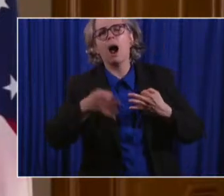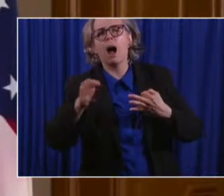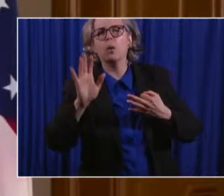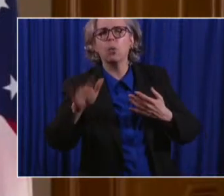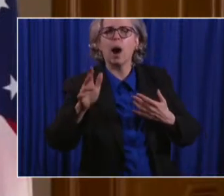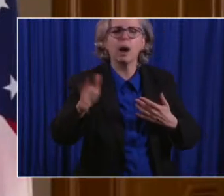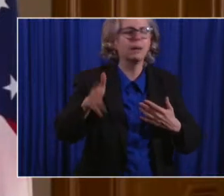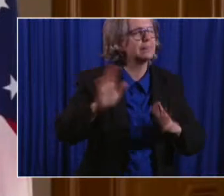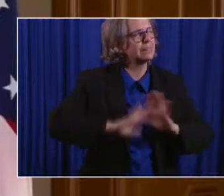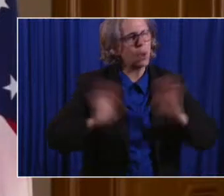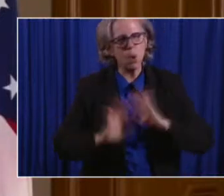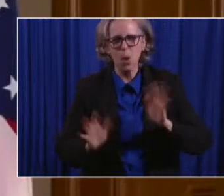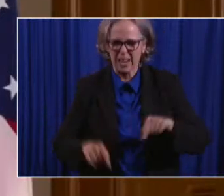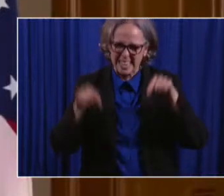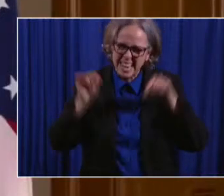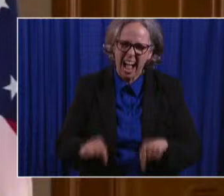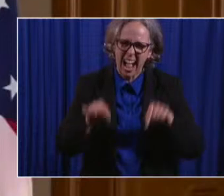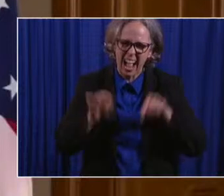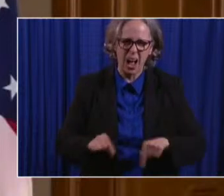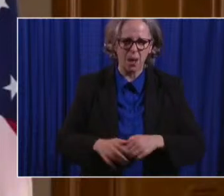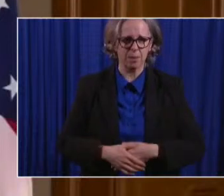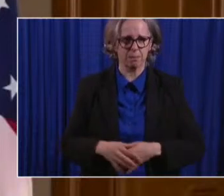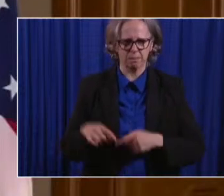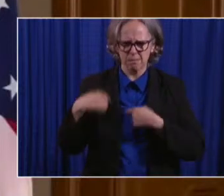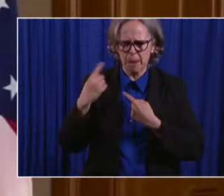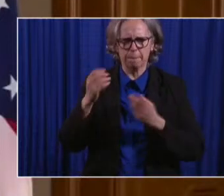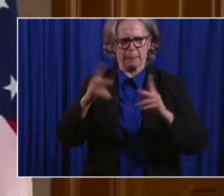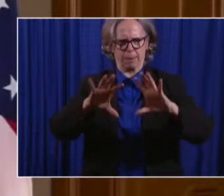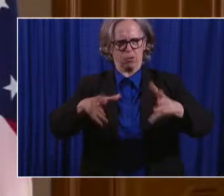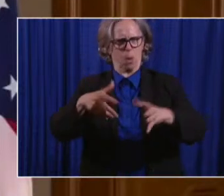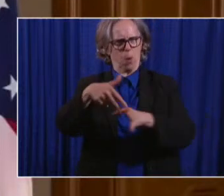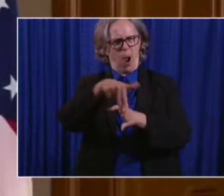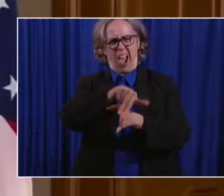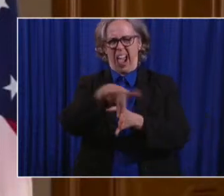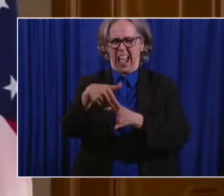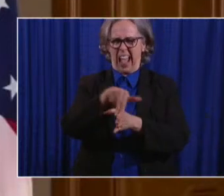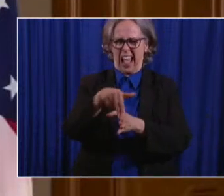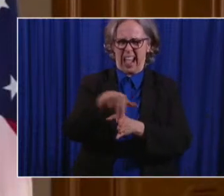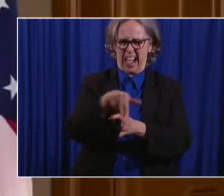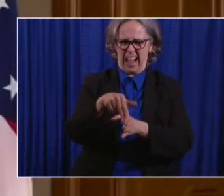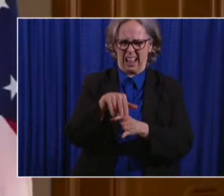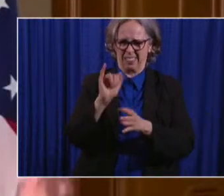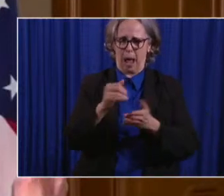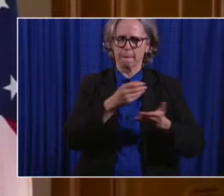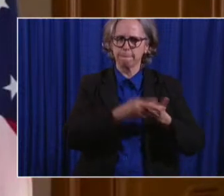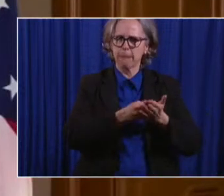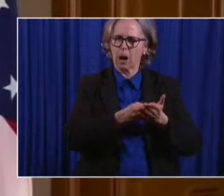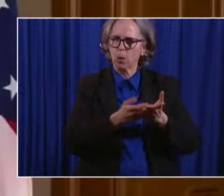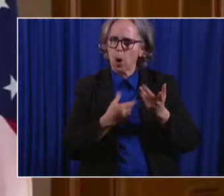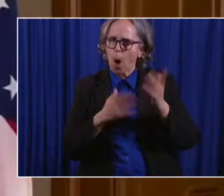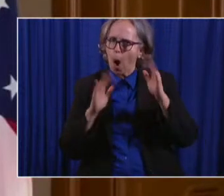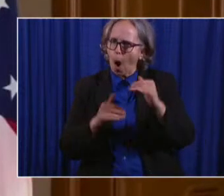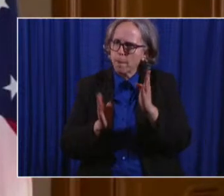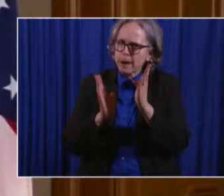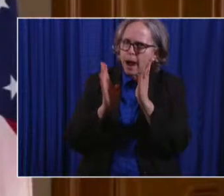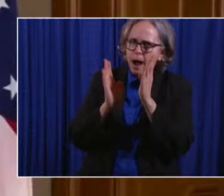over and decided to get vaccinated. We're very, very happy, when we're seeing what's going on, the 16, 17-year-olds,